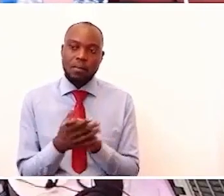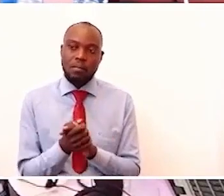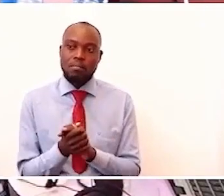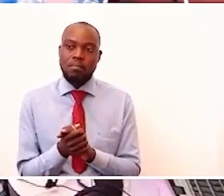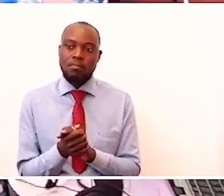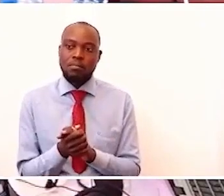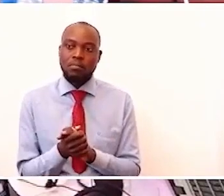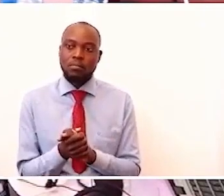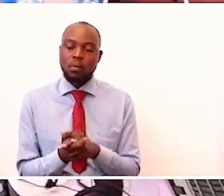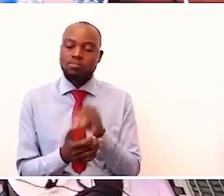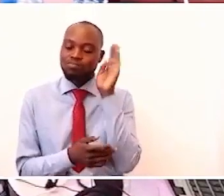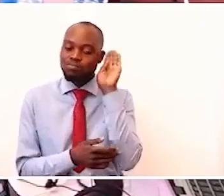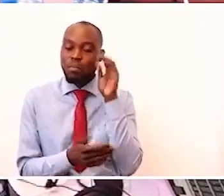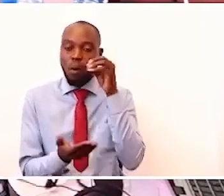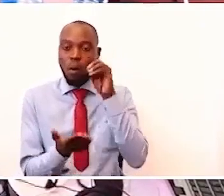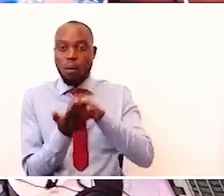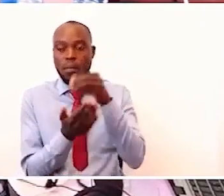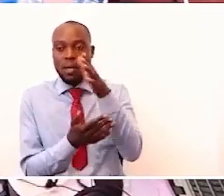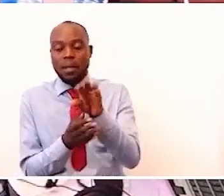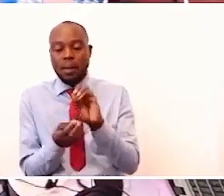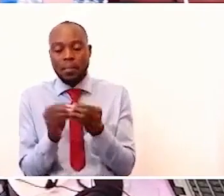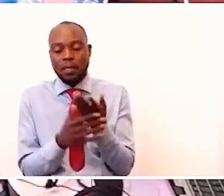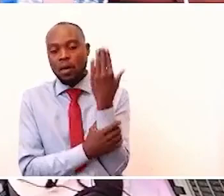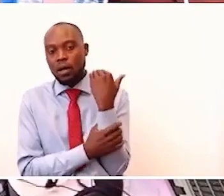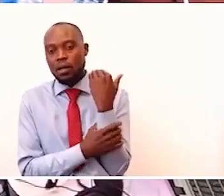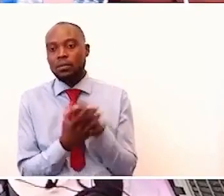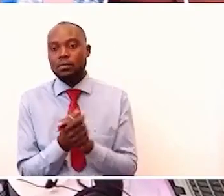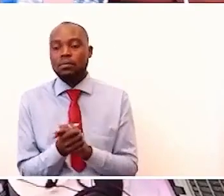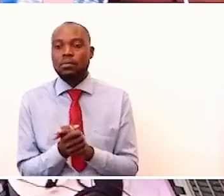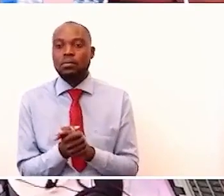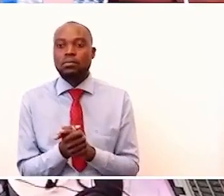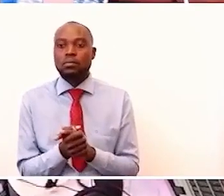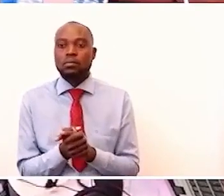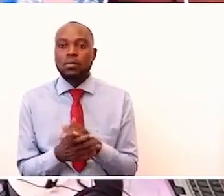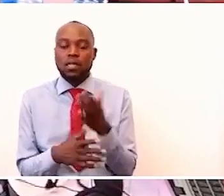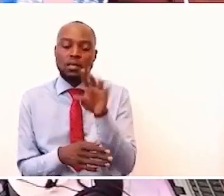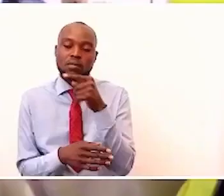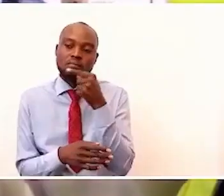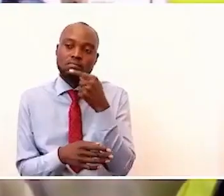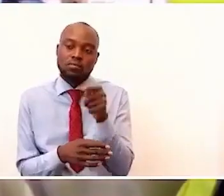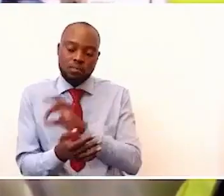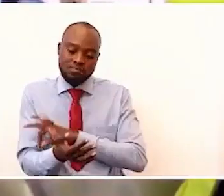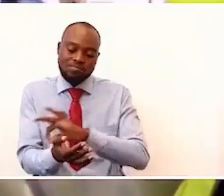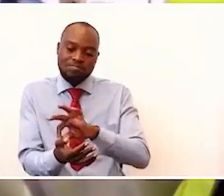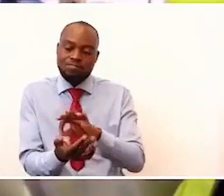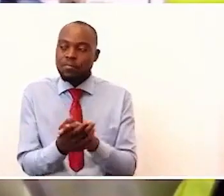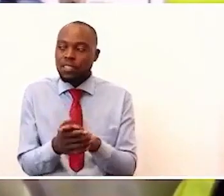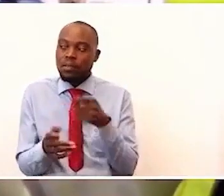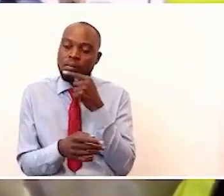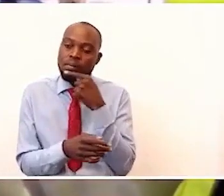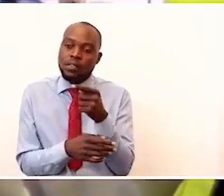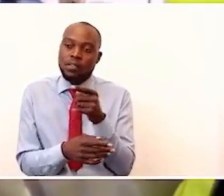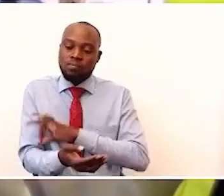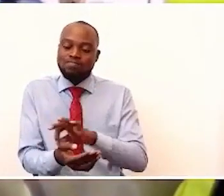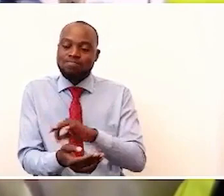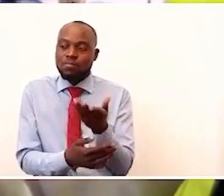to some of the comments that have been made. And I think some of them touch really on what Professor Olukoshi was saying. And I don't know,